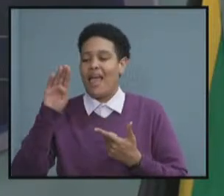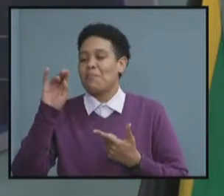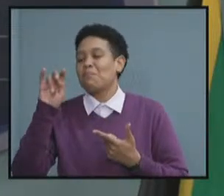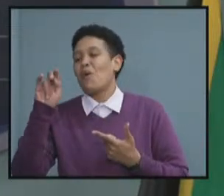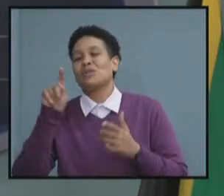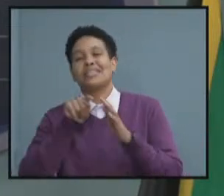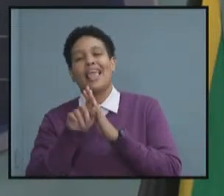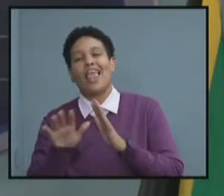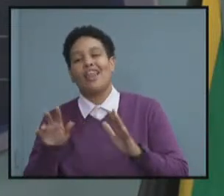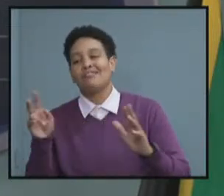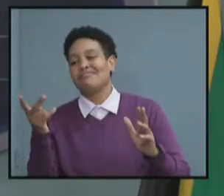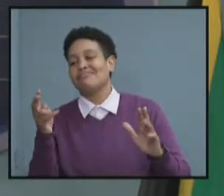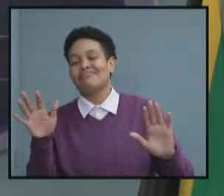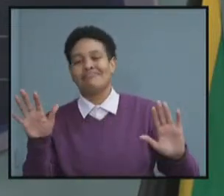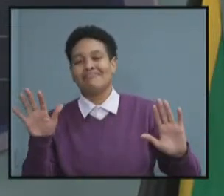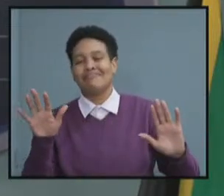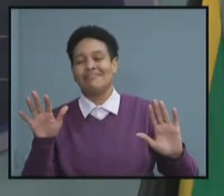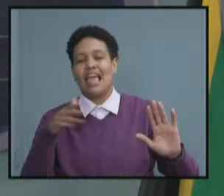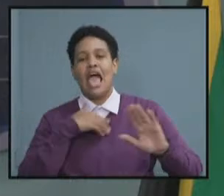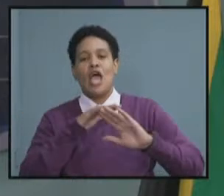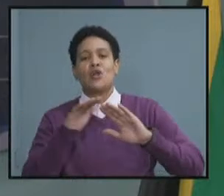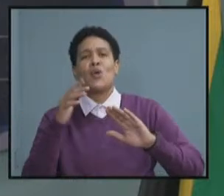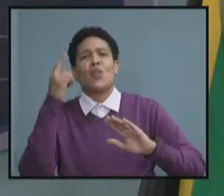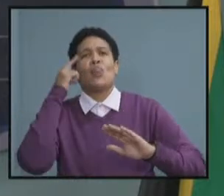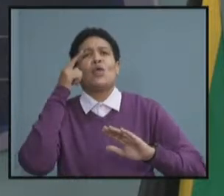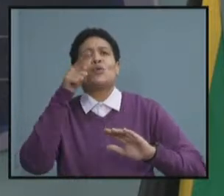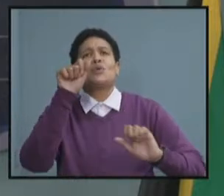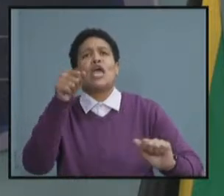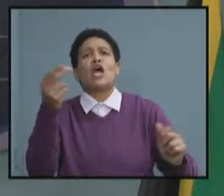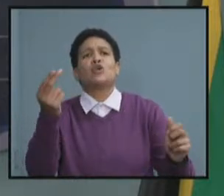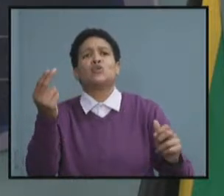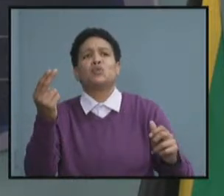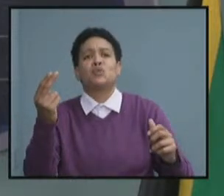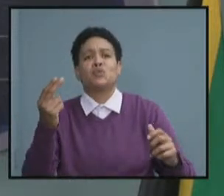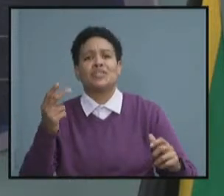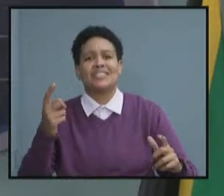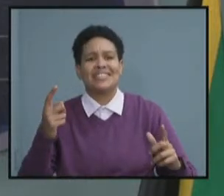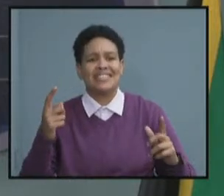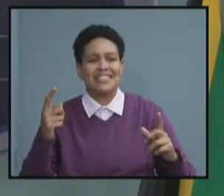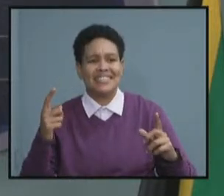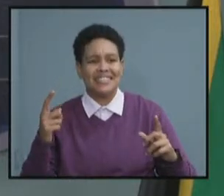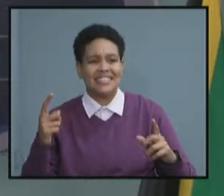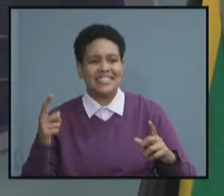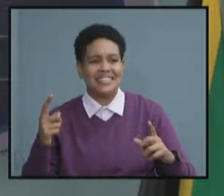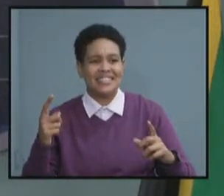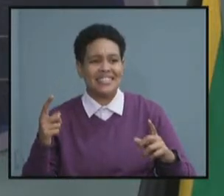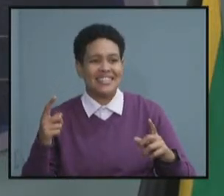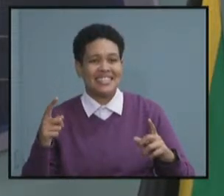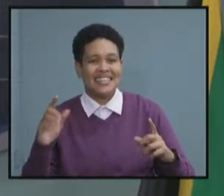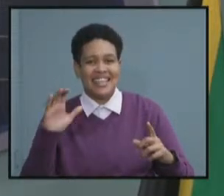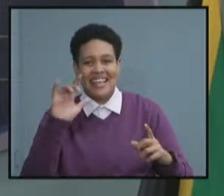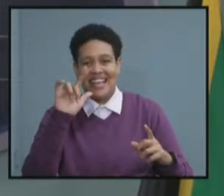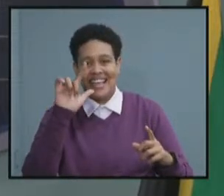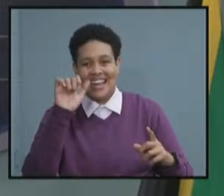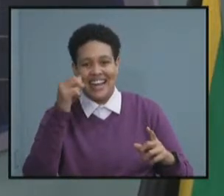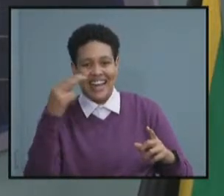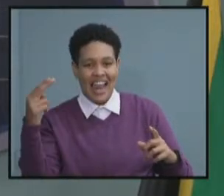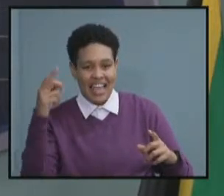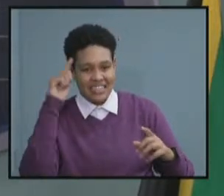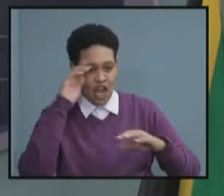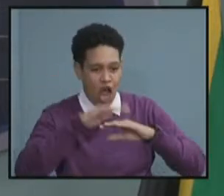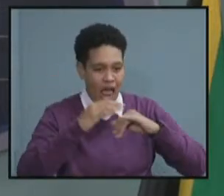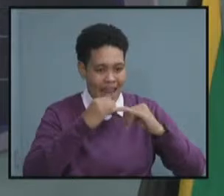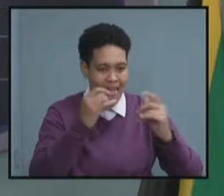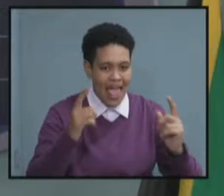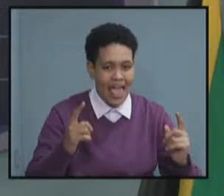I don't think you could use the virtual clash as a measure of what